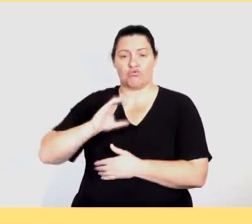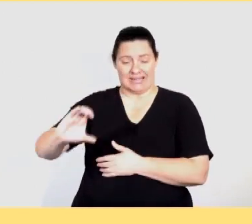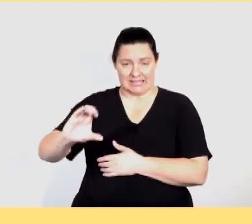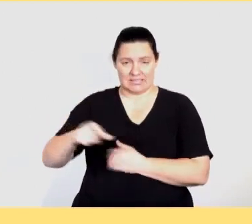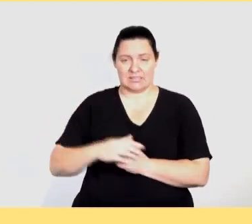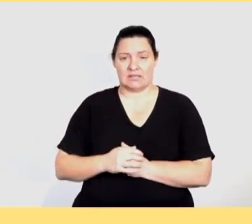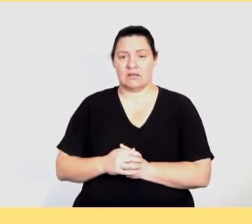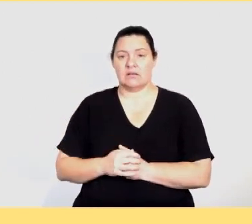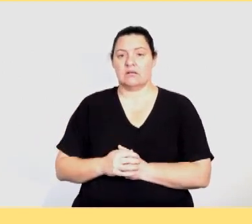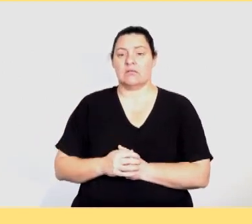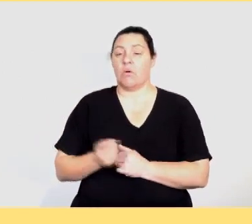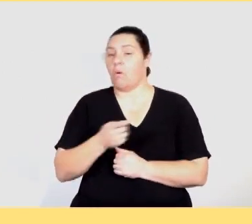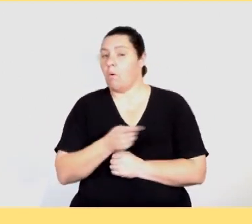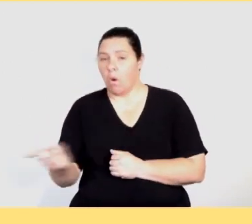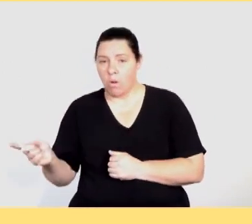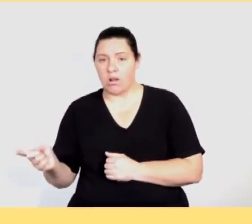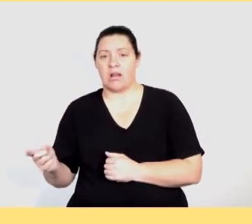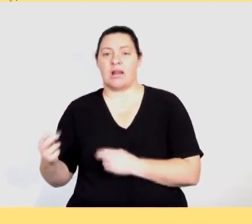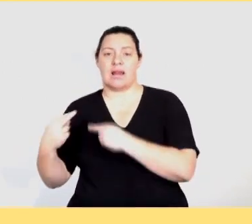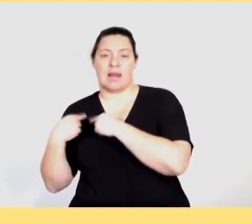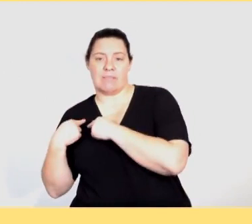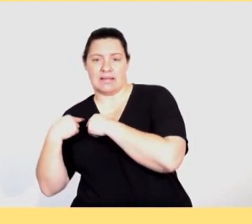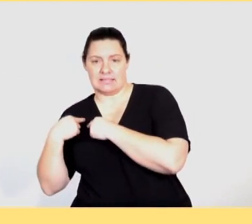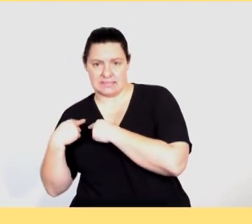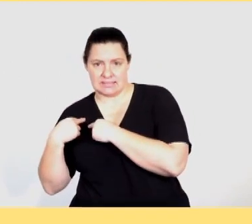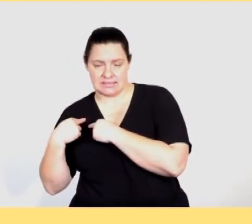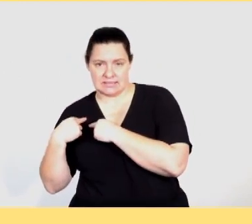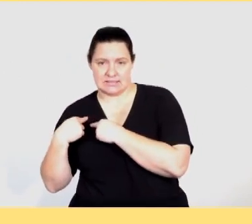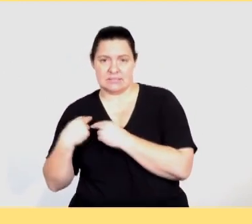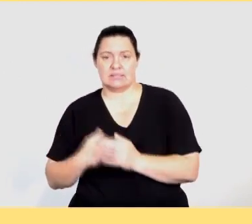C stands for credit. We credit all our